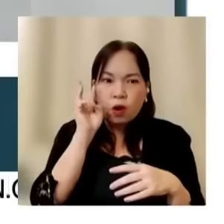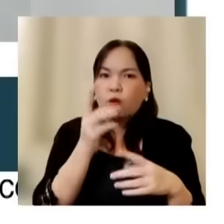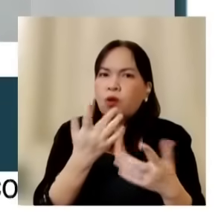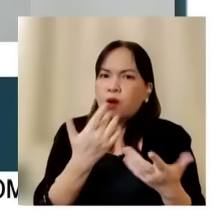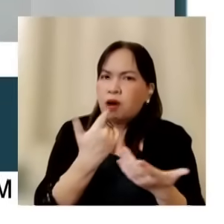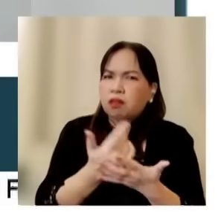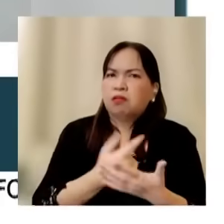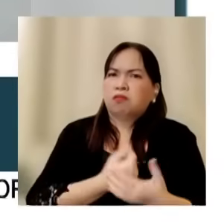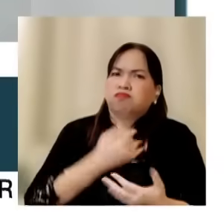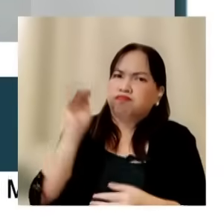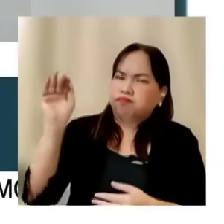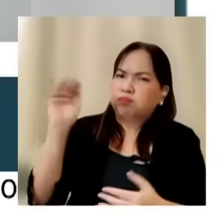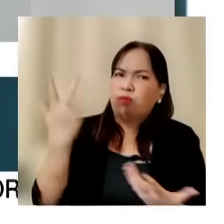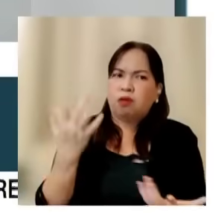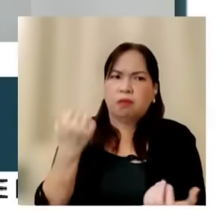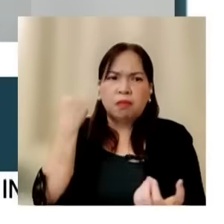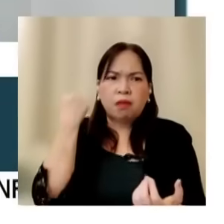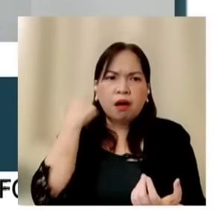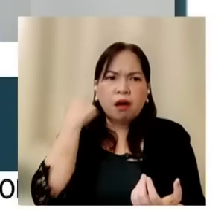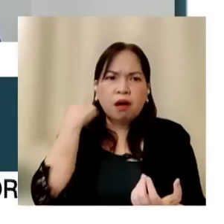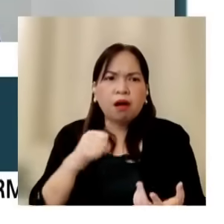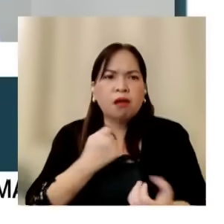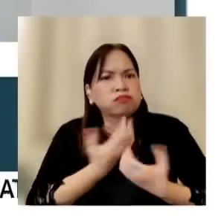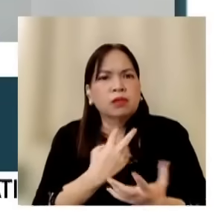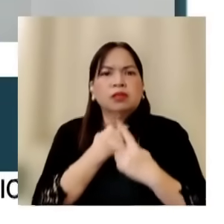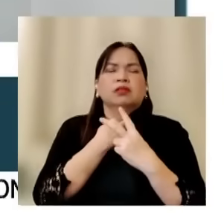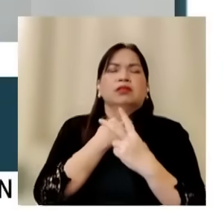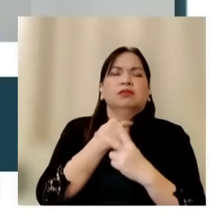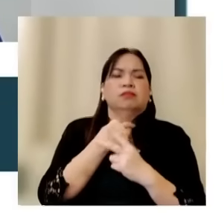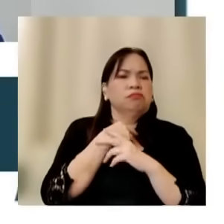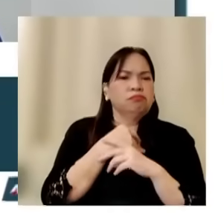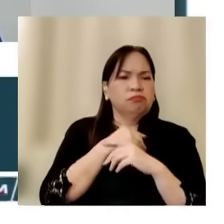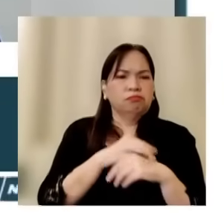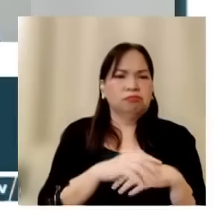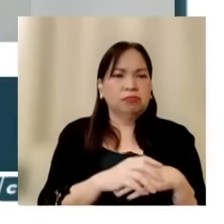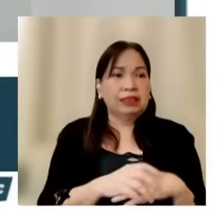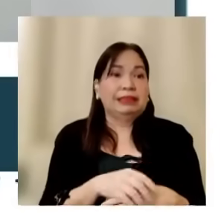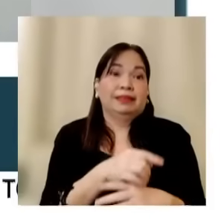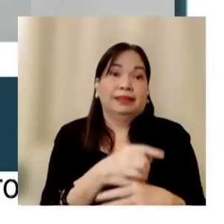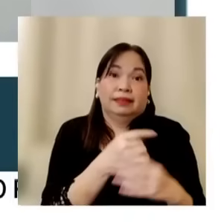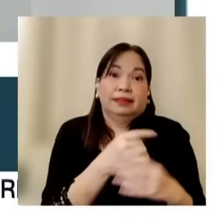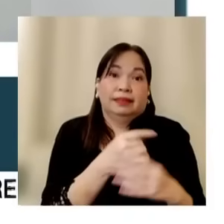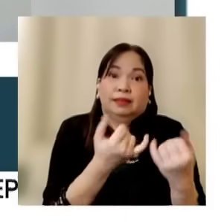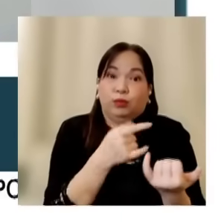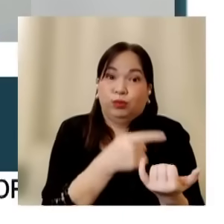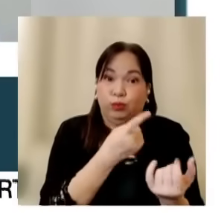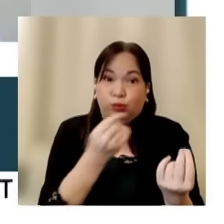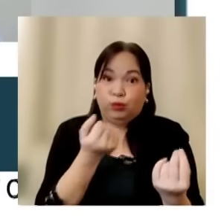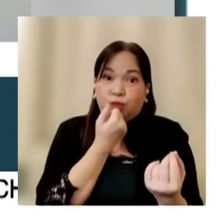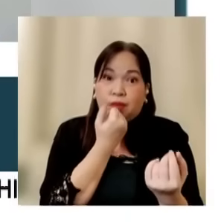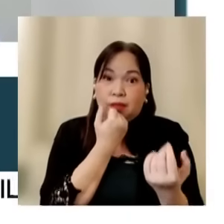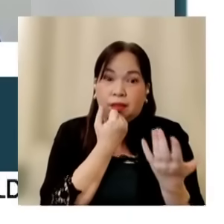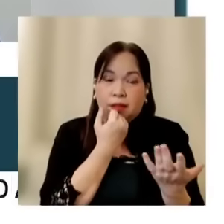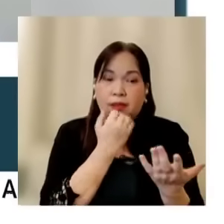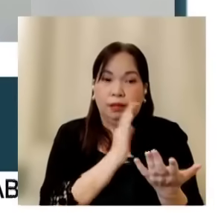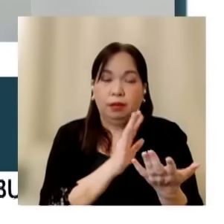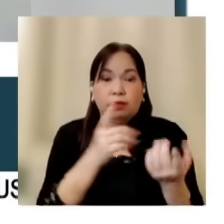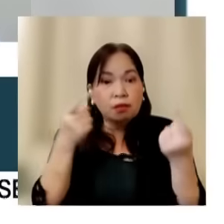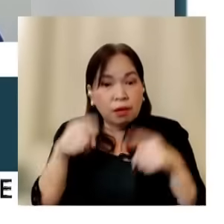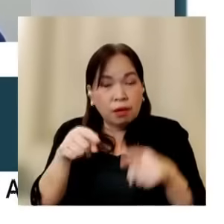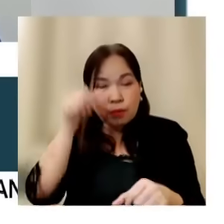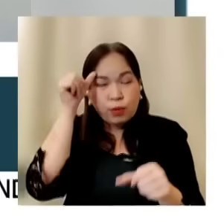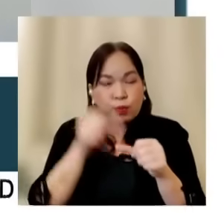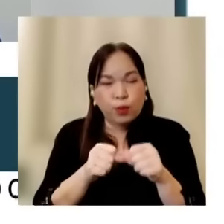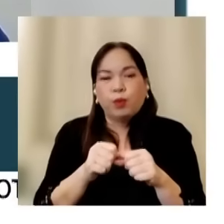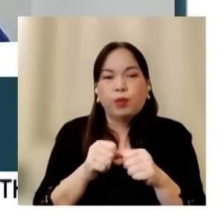violations of freedom of expression, they are actually the ones perpetuating that when ABS-CBN, Rappler, Bulatlat, and